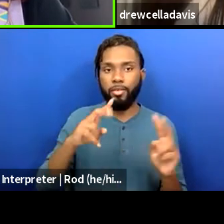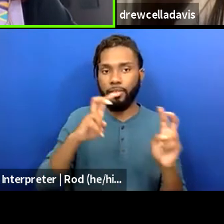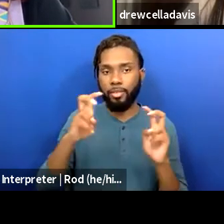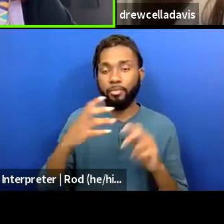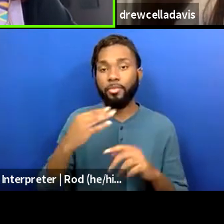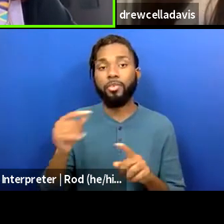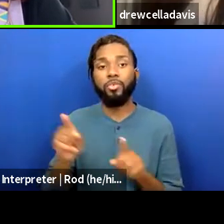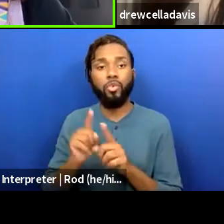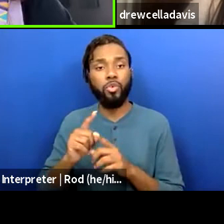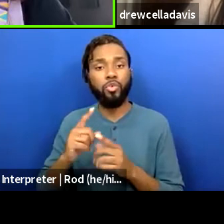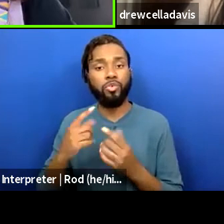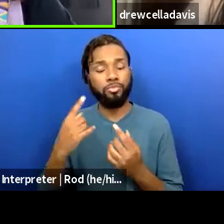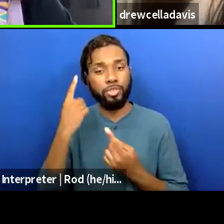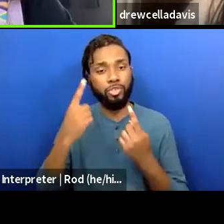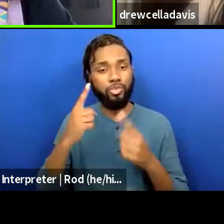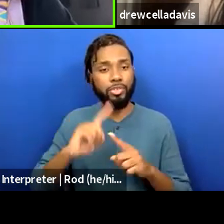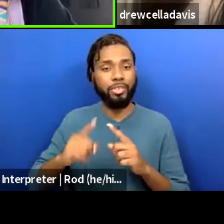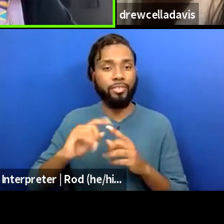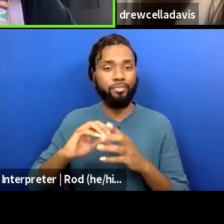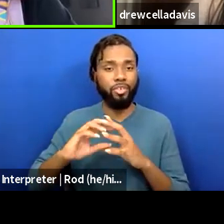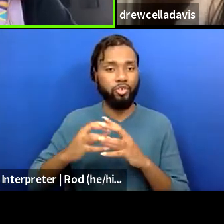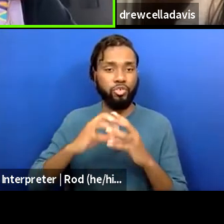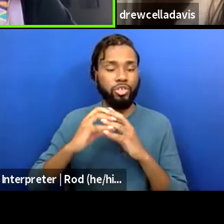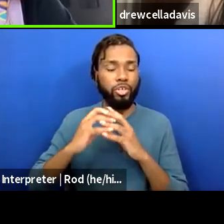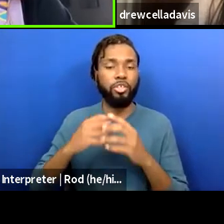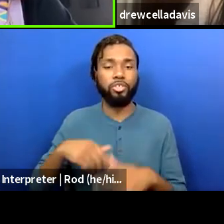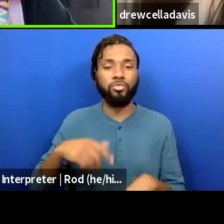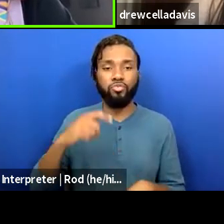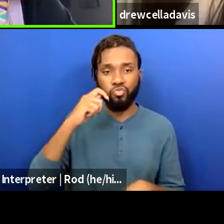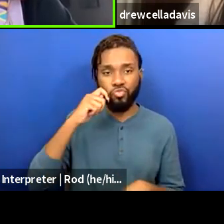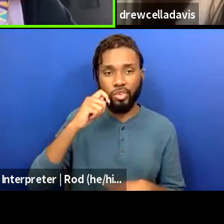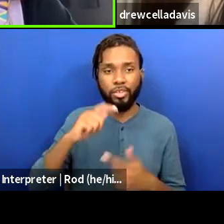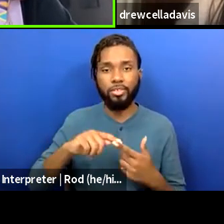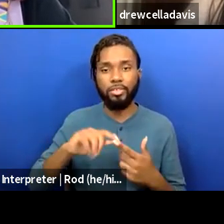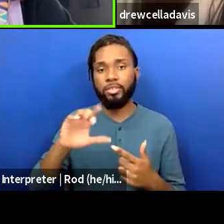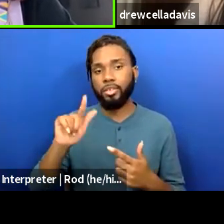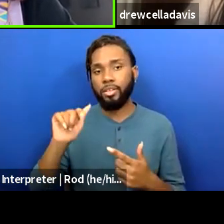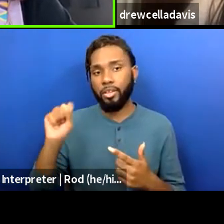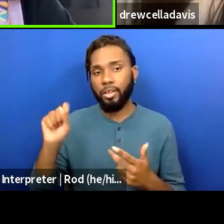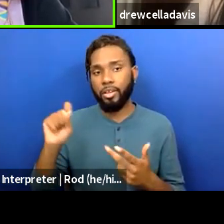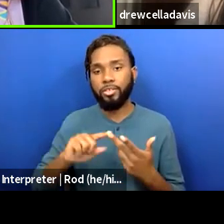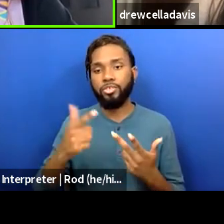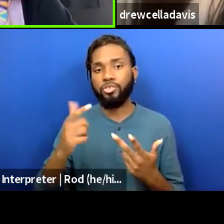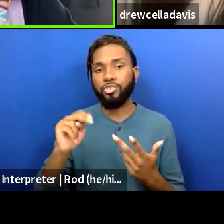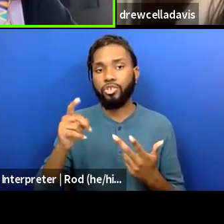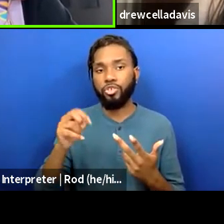considering these intersections of race, class, gender, place.